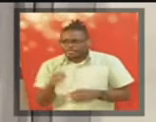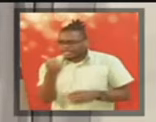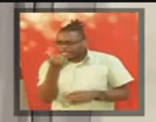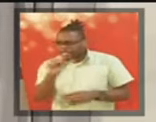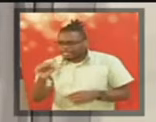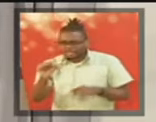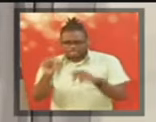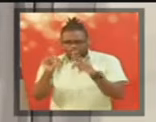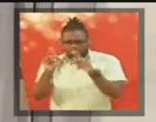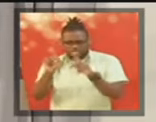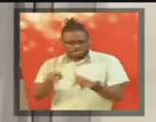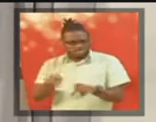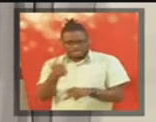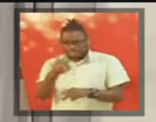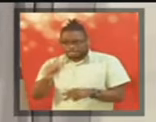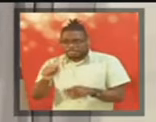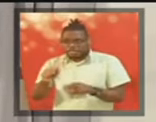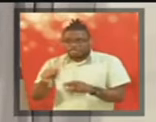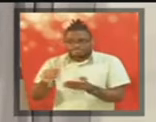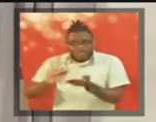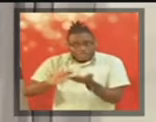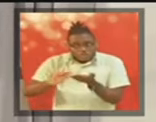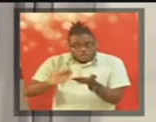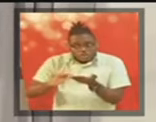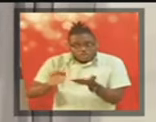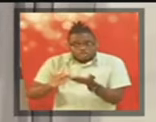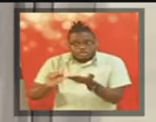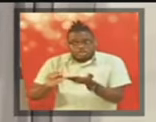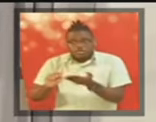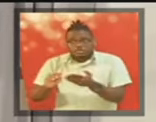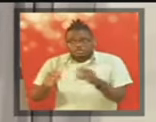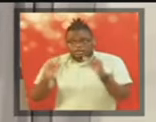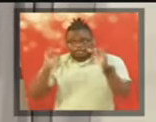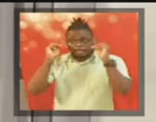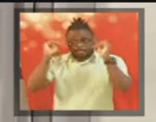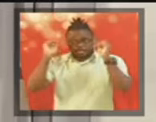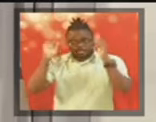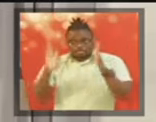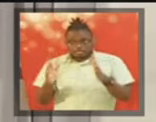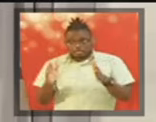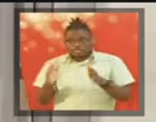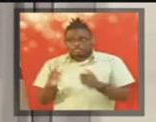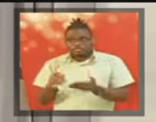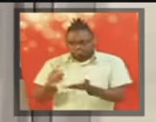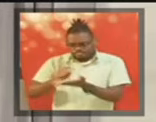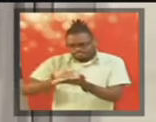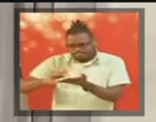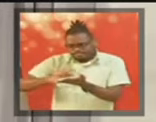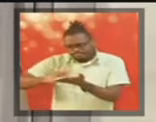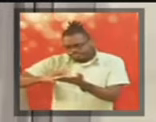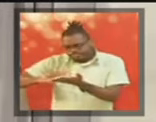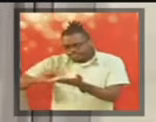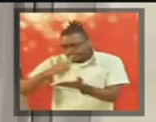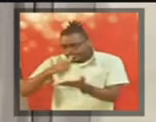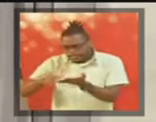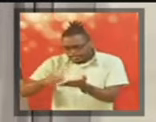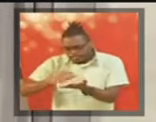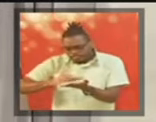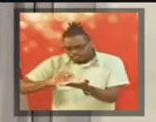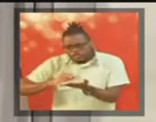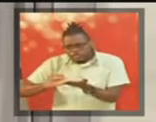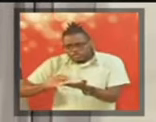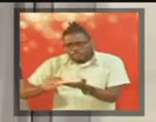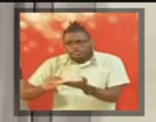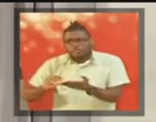Honourable Minister. He has the right to have an exemption to any regulation that is put out, and that is being given